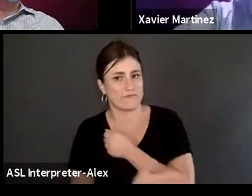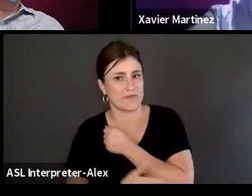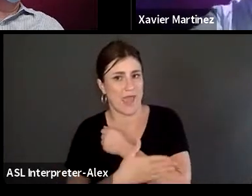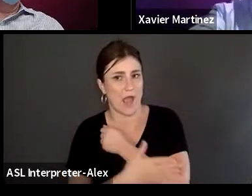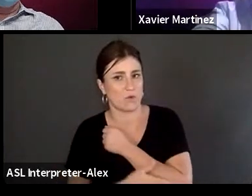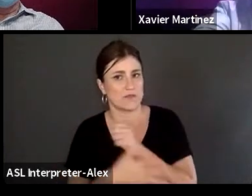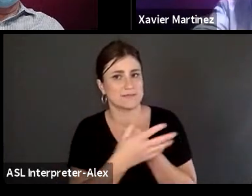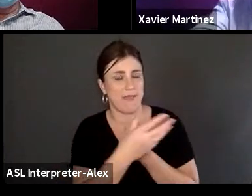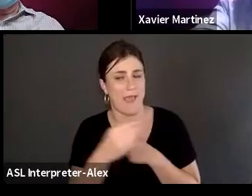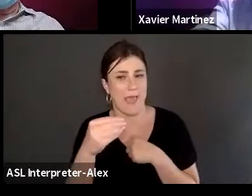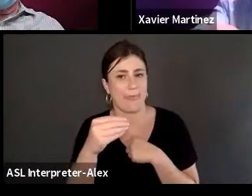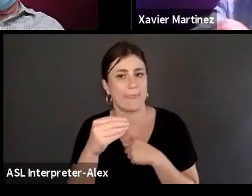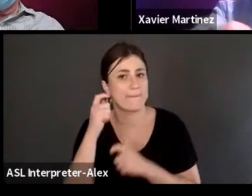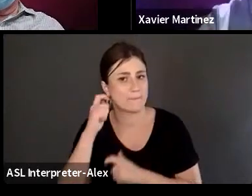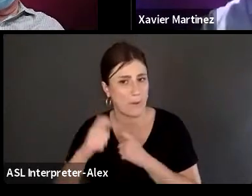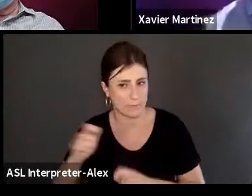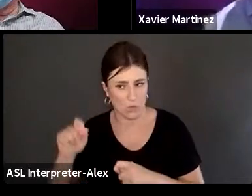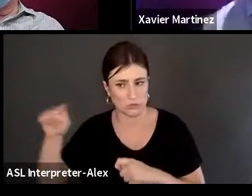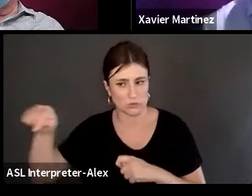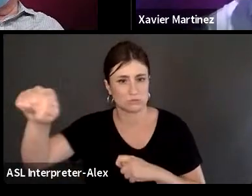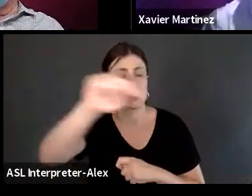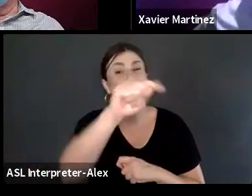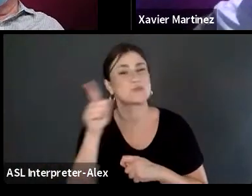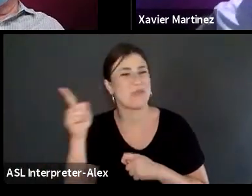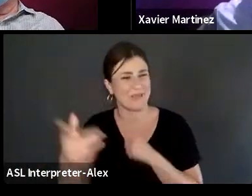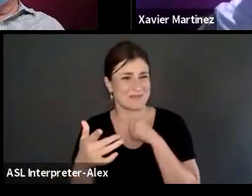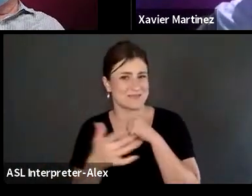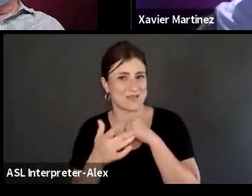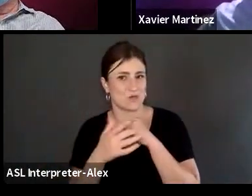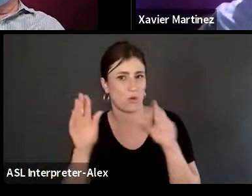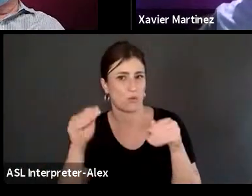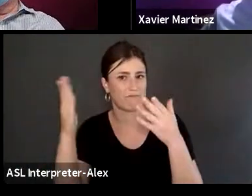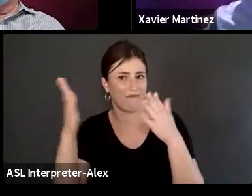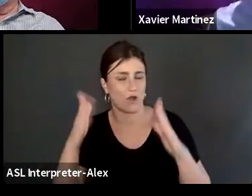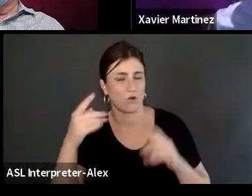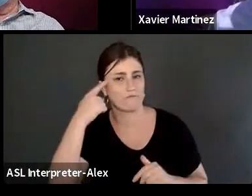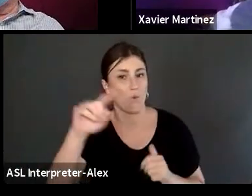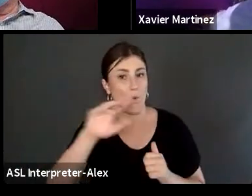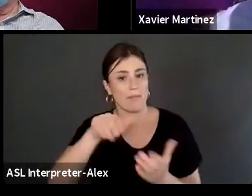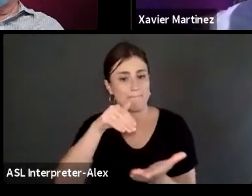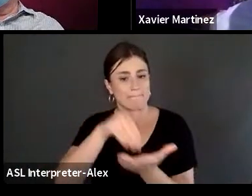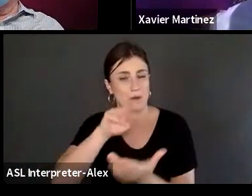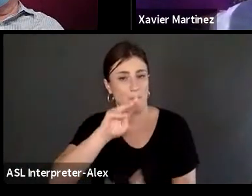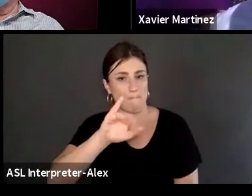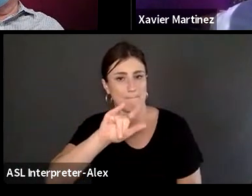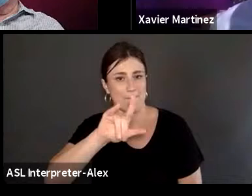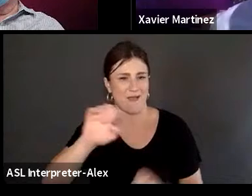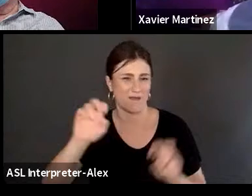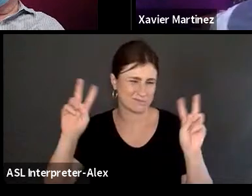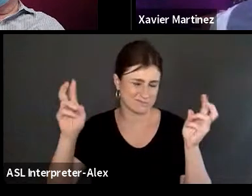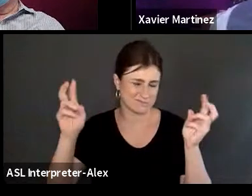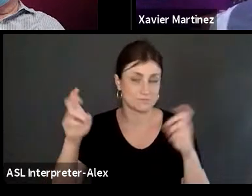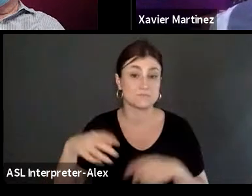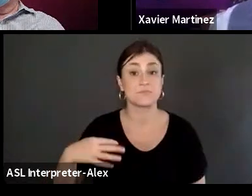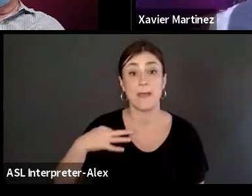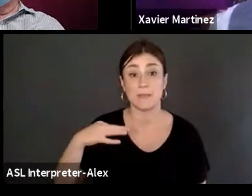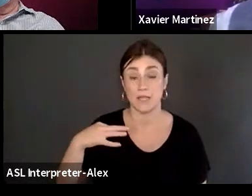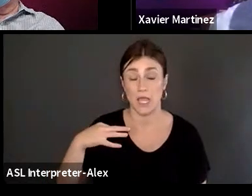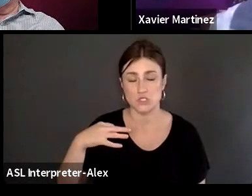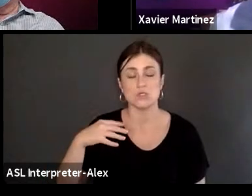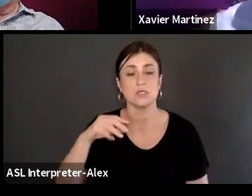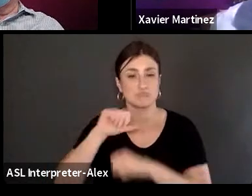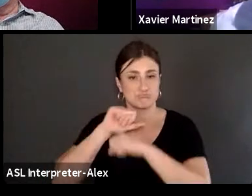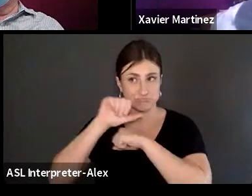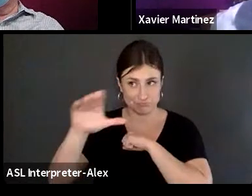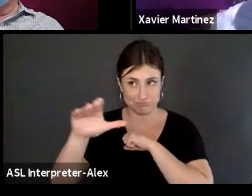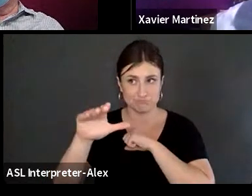Pueblos. So they are the technical provider of the middle mile. This application is being filed